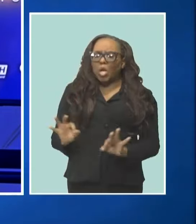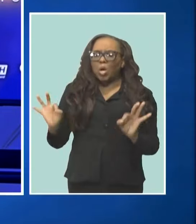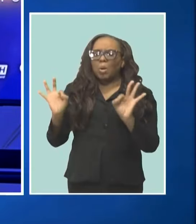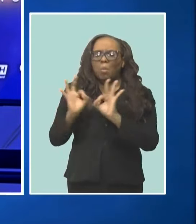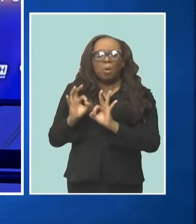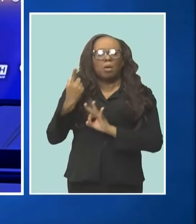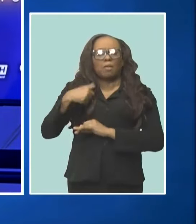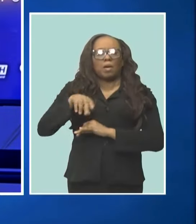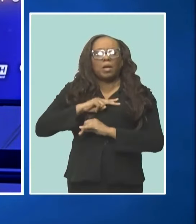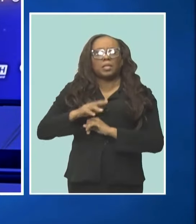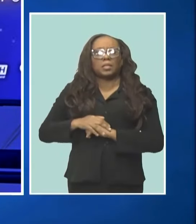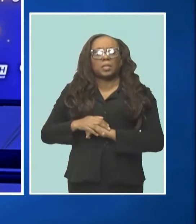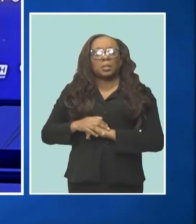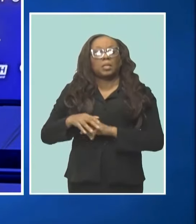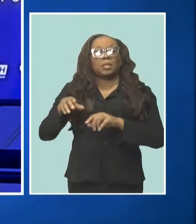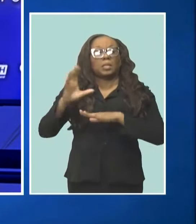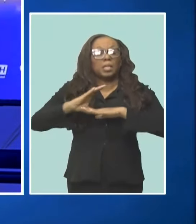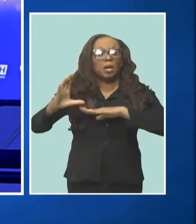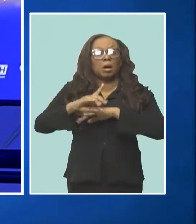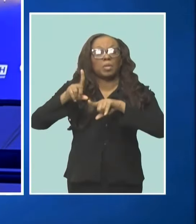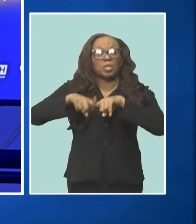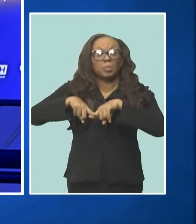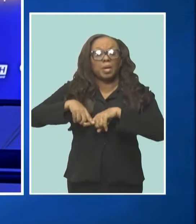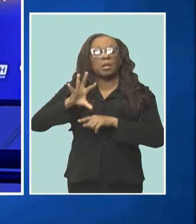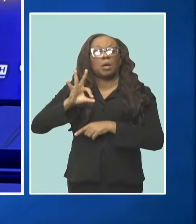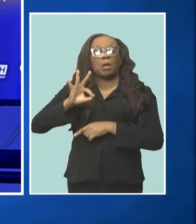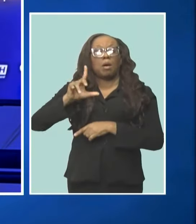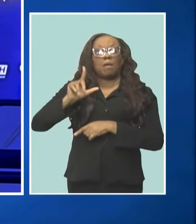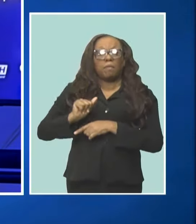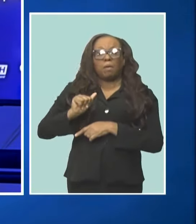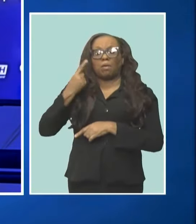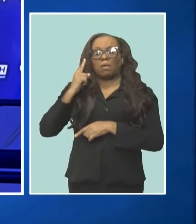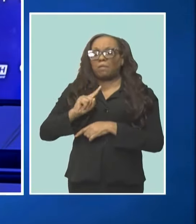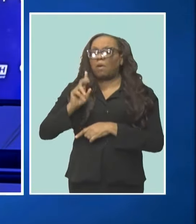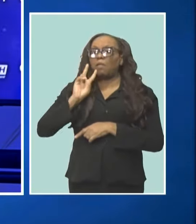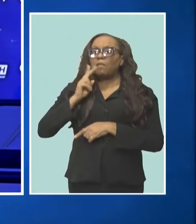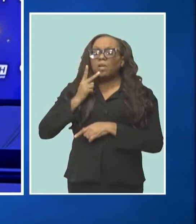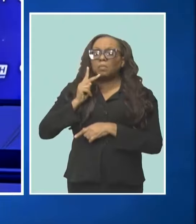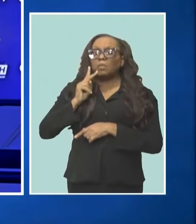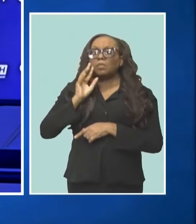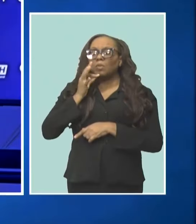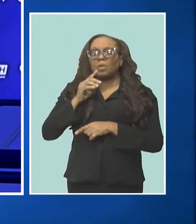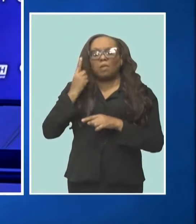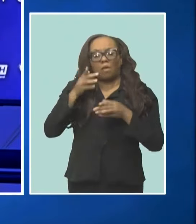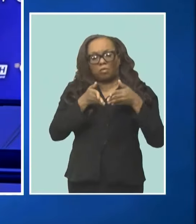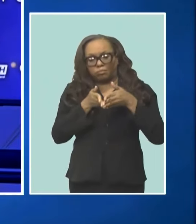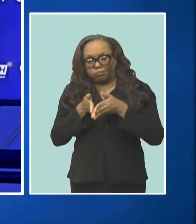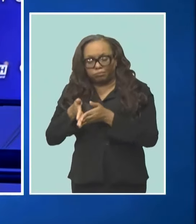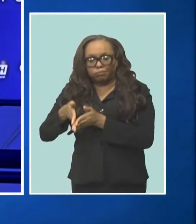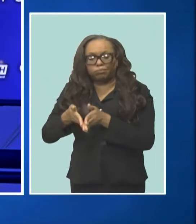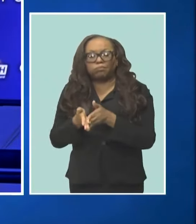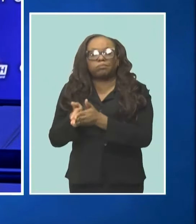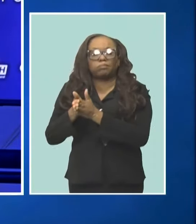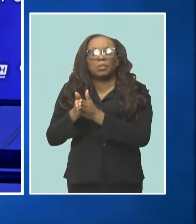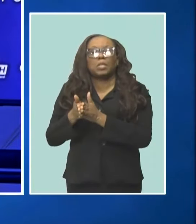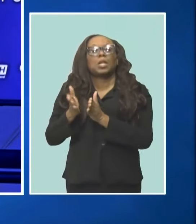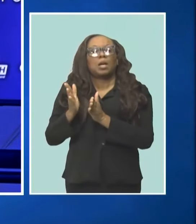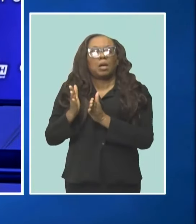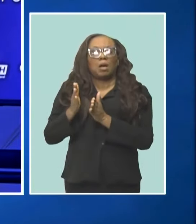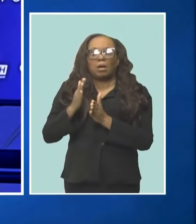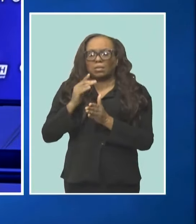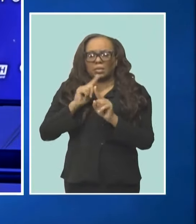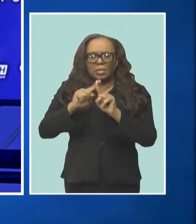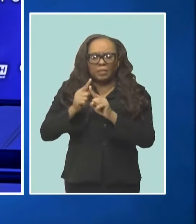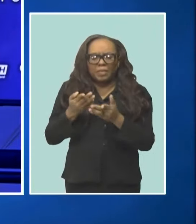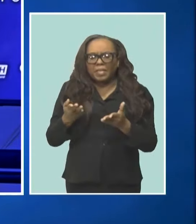food, 7-day supply of vegetables, of critical supplies, of pieces of